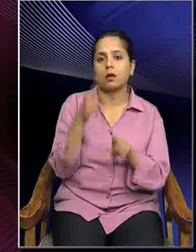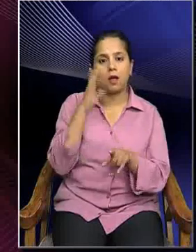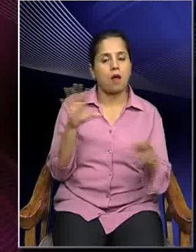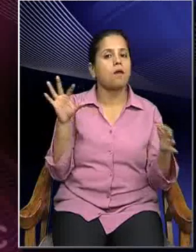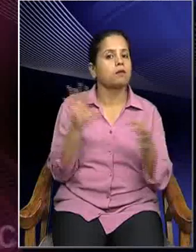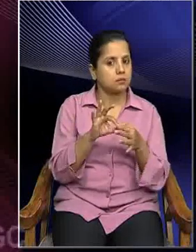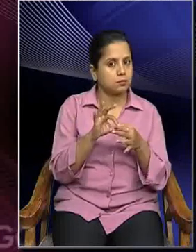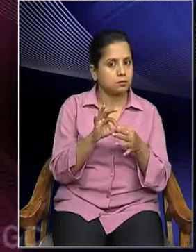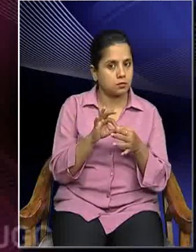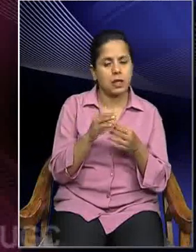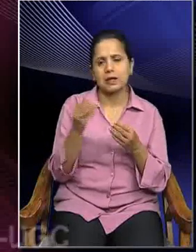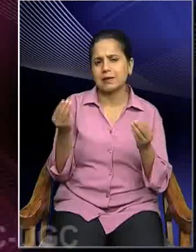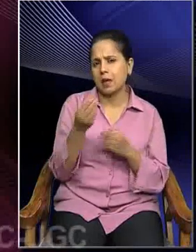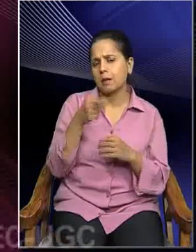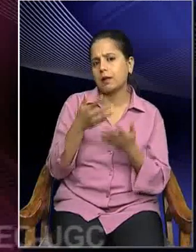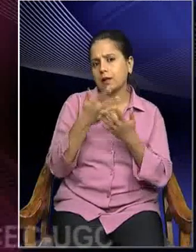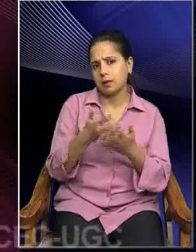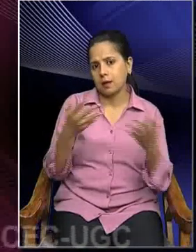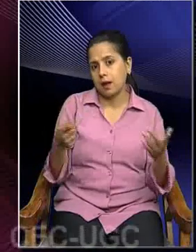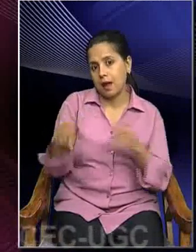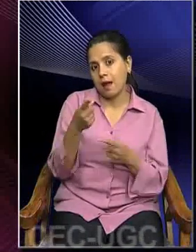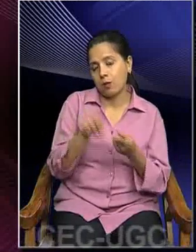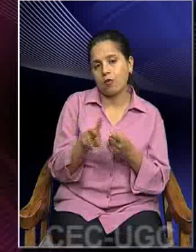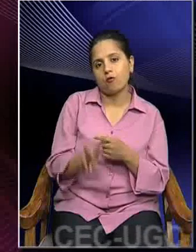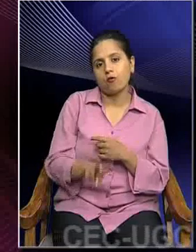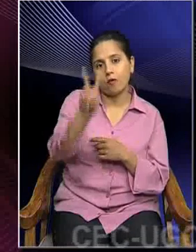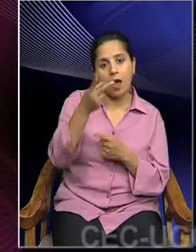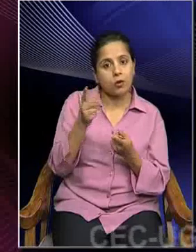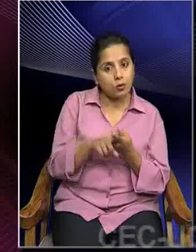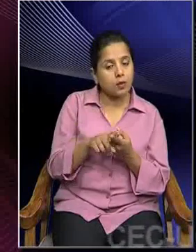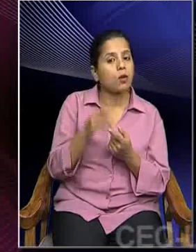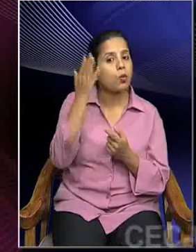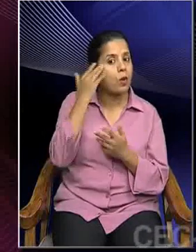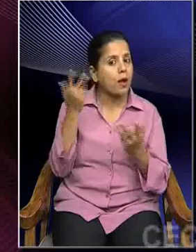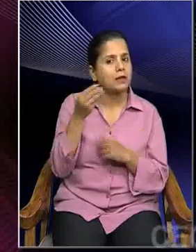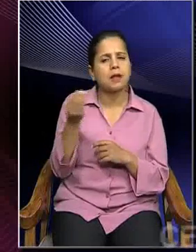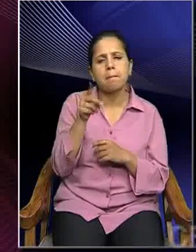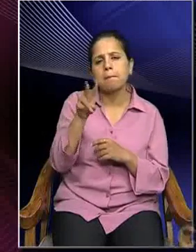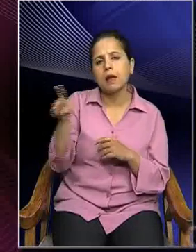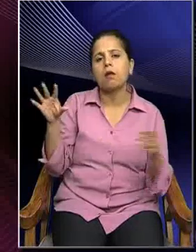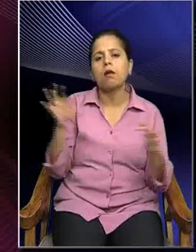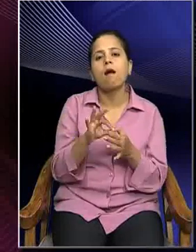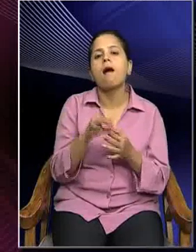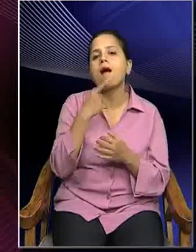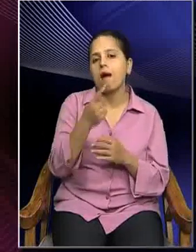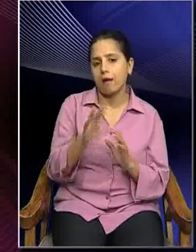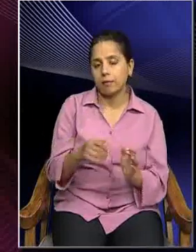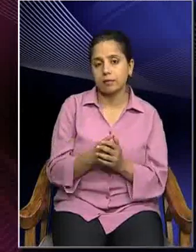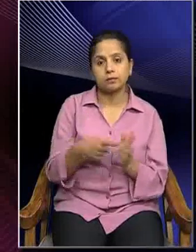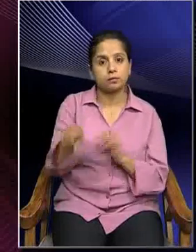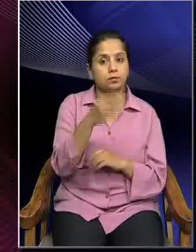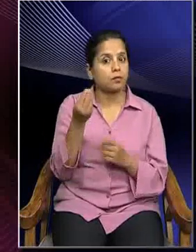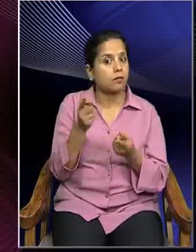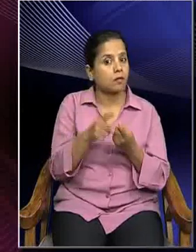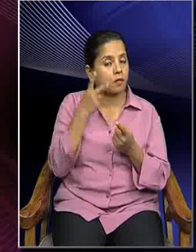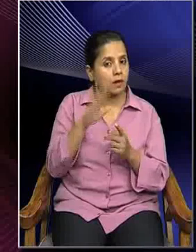relative. So certain object becomes valuable because a certain meaning is attached to it. For instance, if